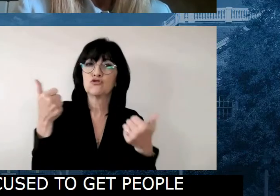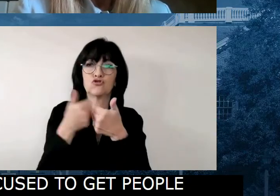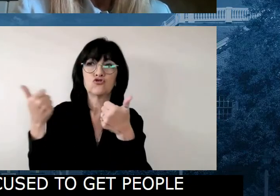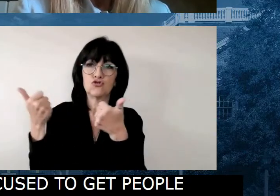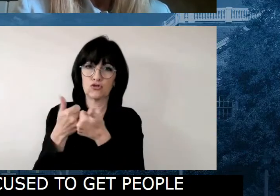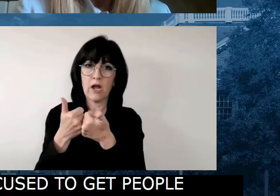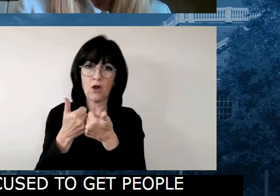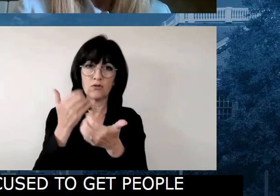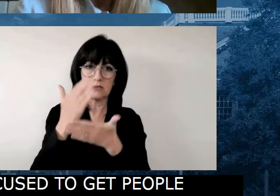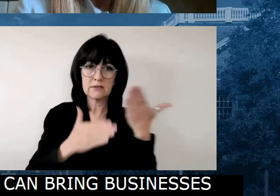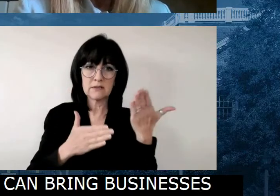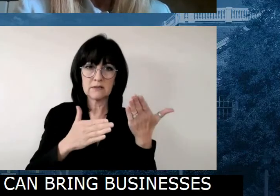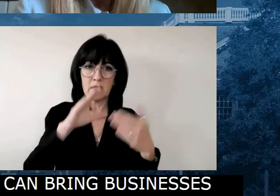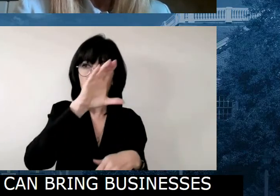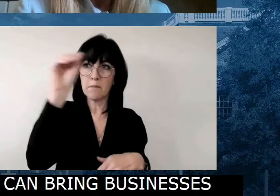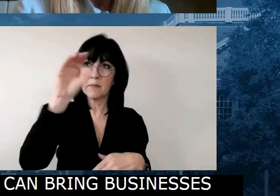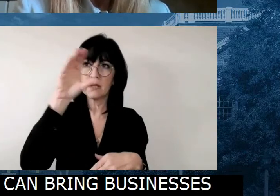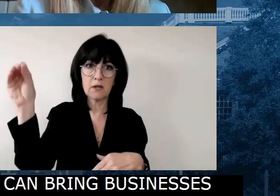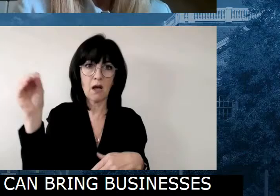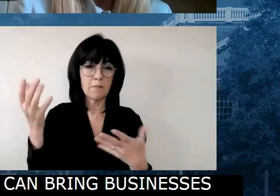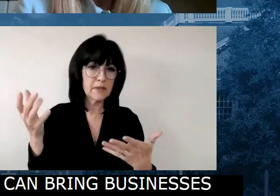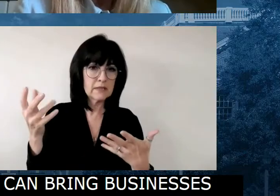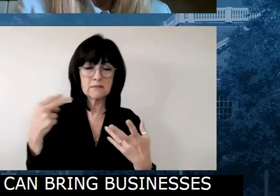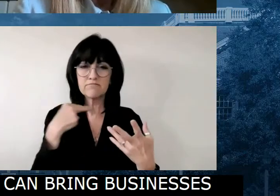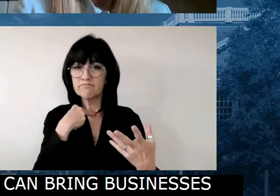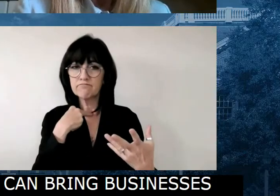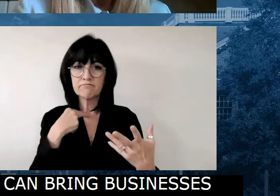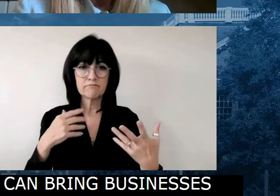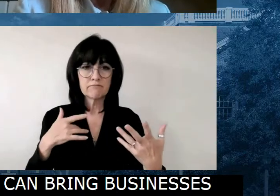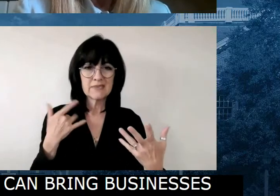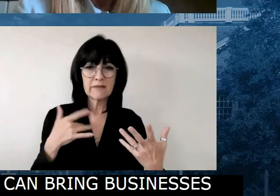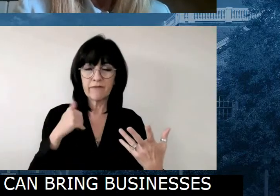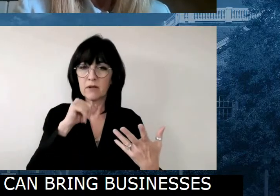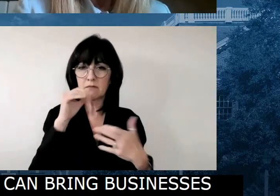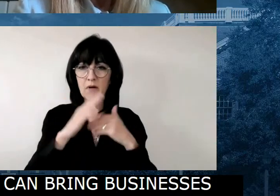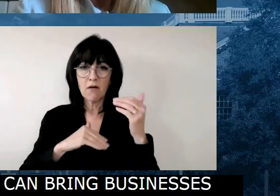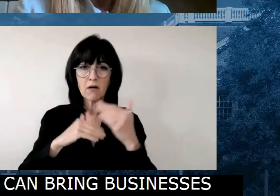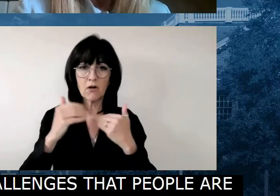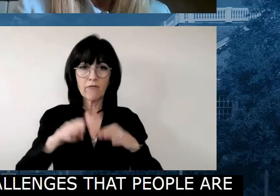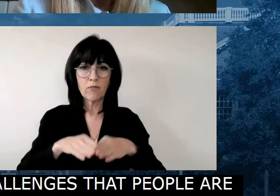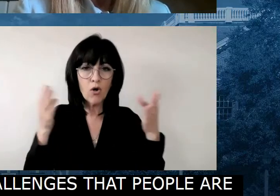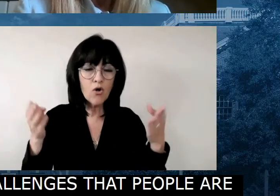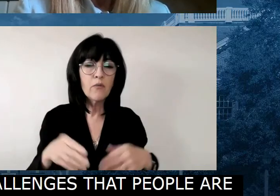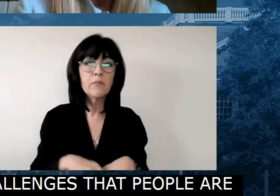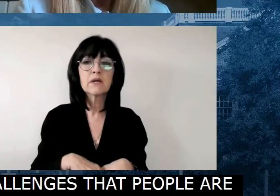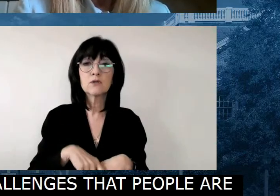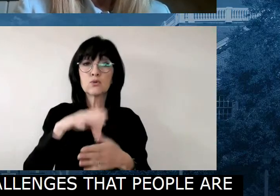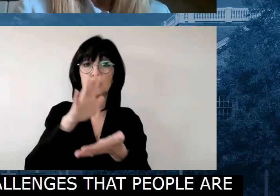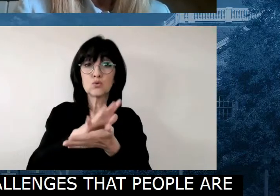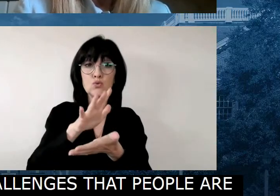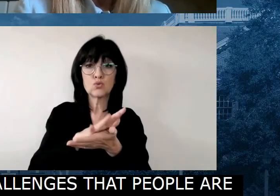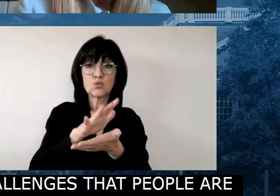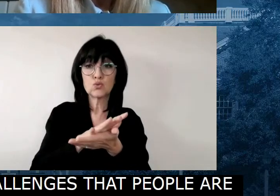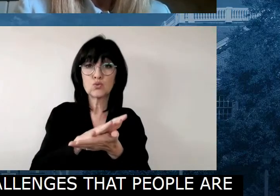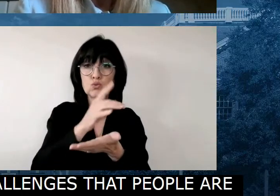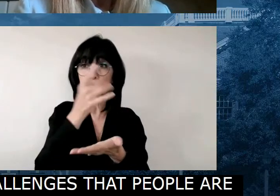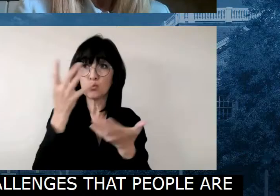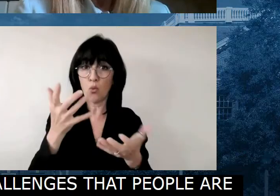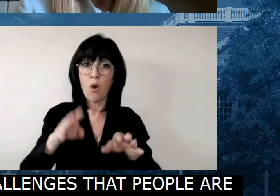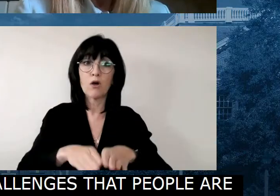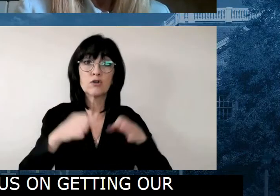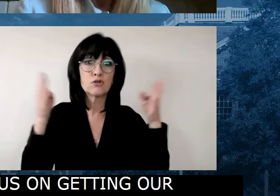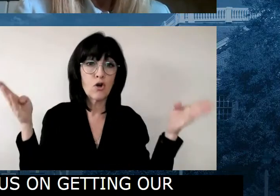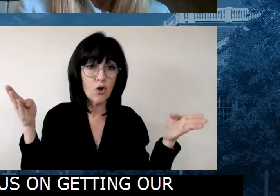encountering, with particular focus on getting our students back in school. The costs of not doing